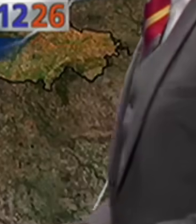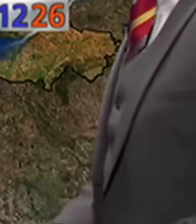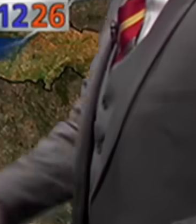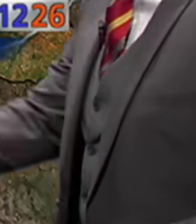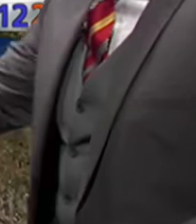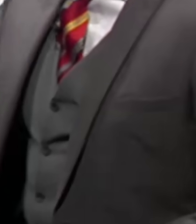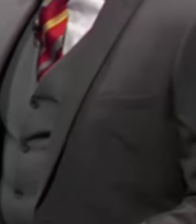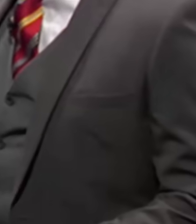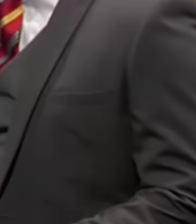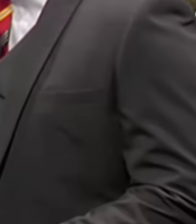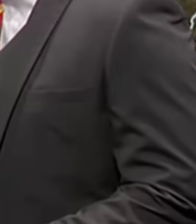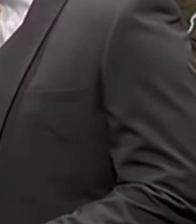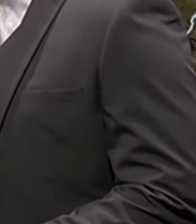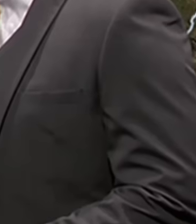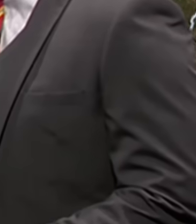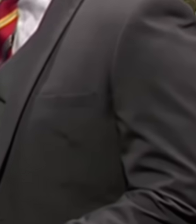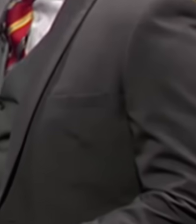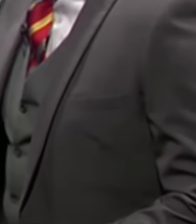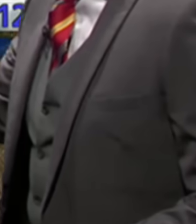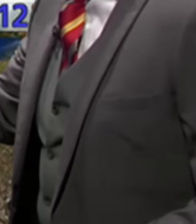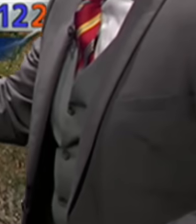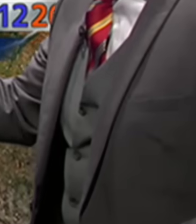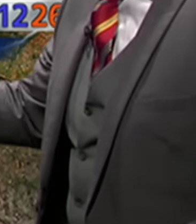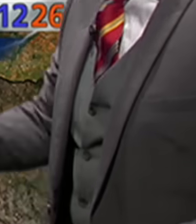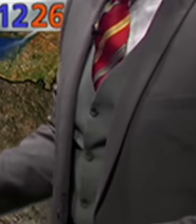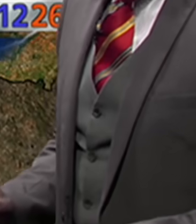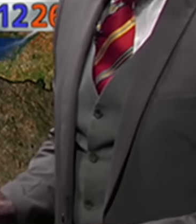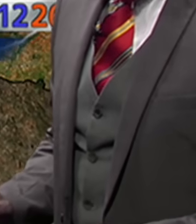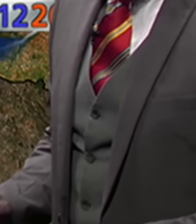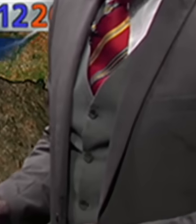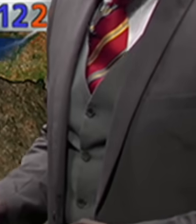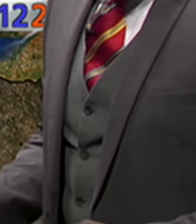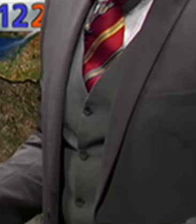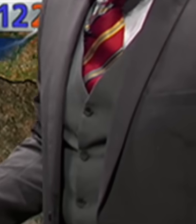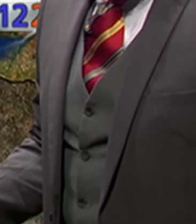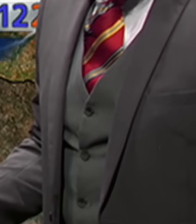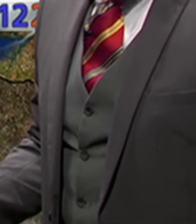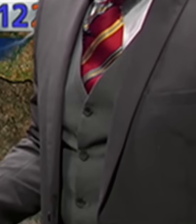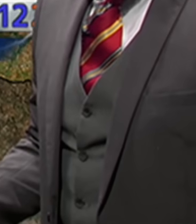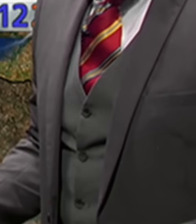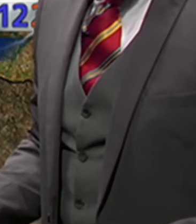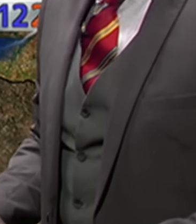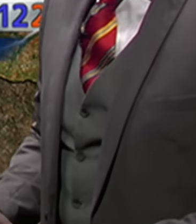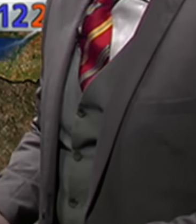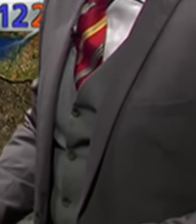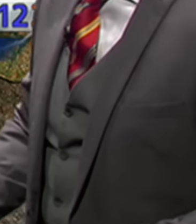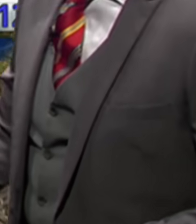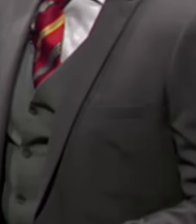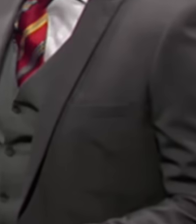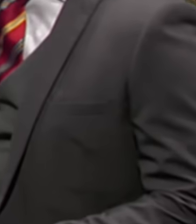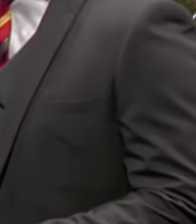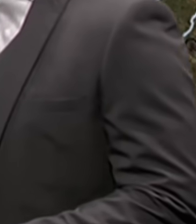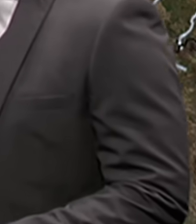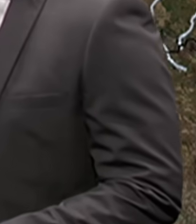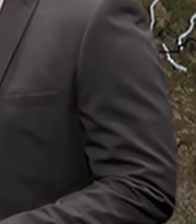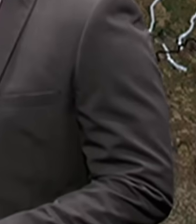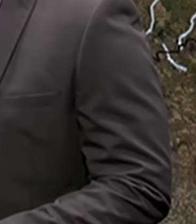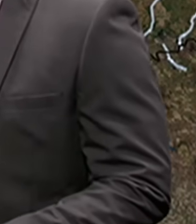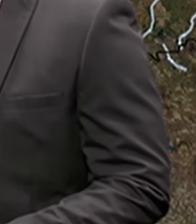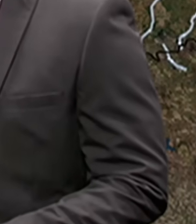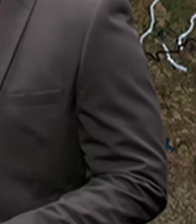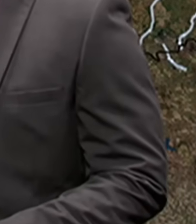Northwest le teng go tlhokomele re tla tšhetsa mafikeng sentse ke sola gona ka Ottosdal go tšhetsa fela di gati di rita fela go masome a mabedi a metse e tsheletseng kao fela re shebile